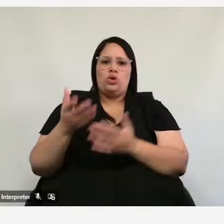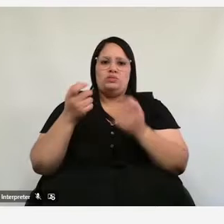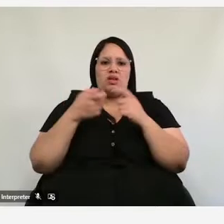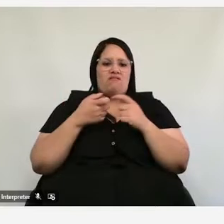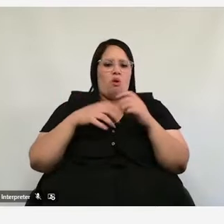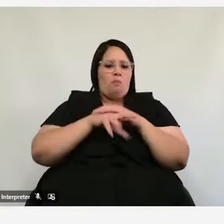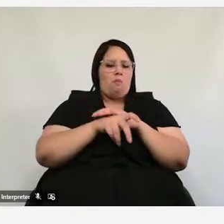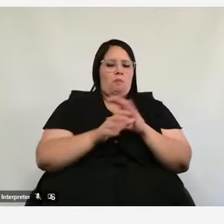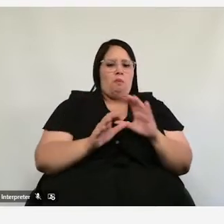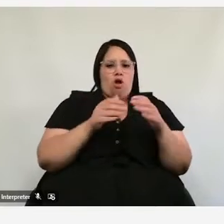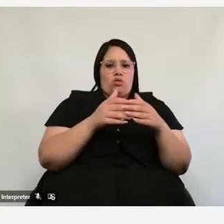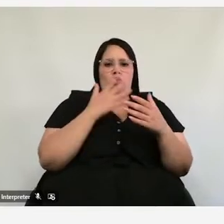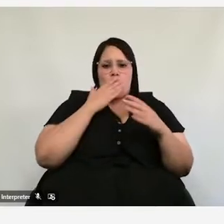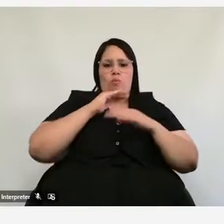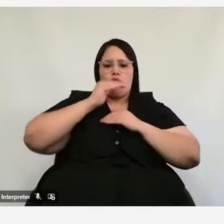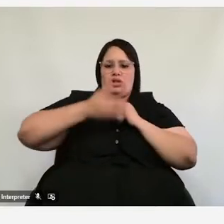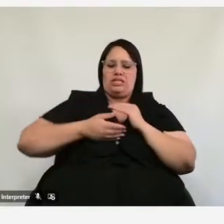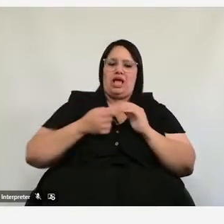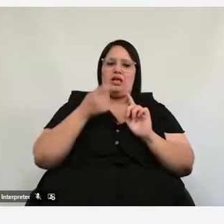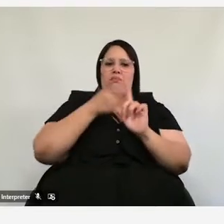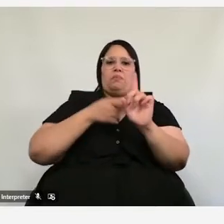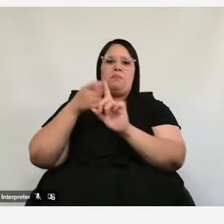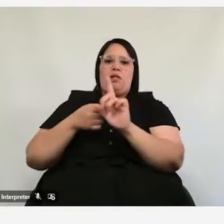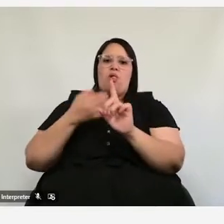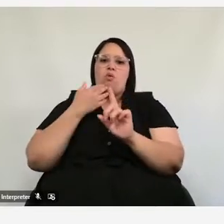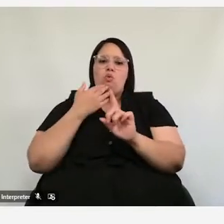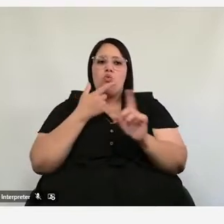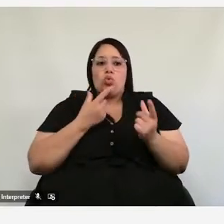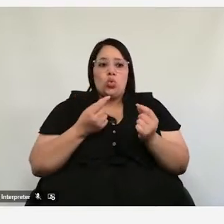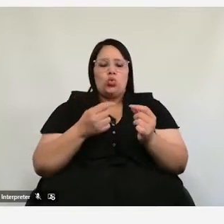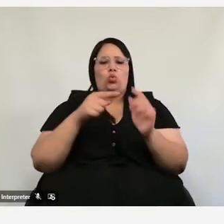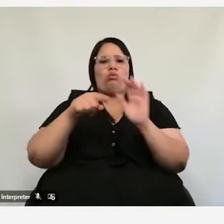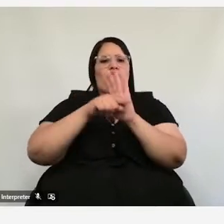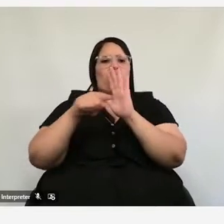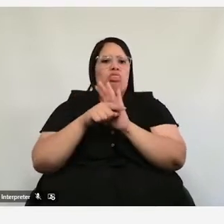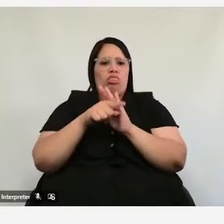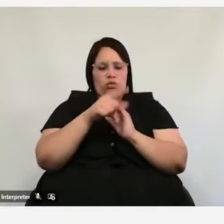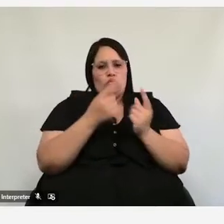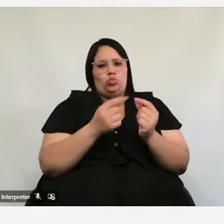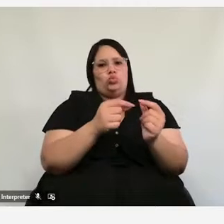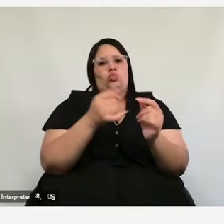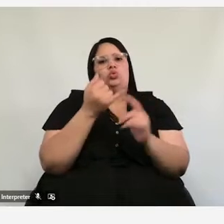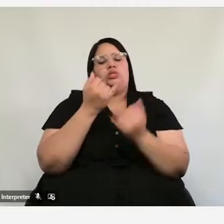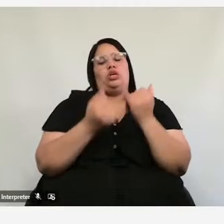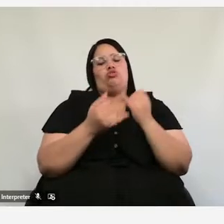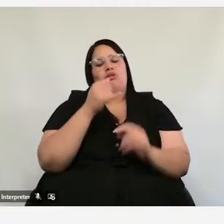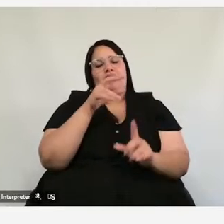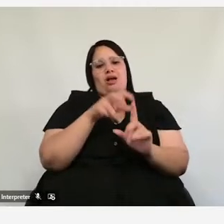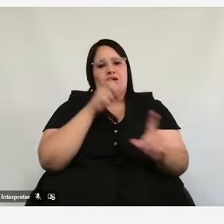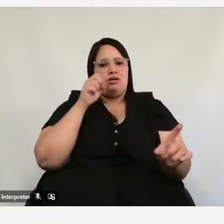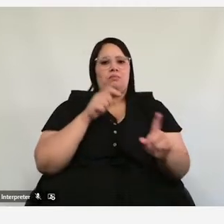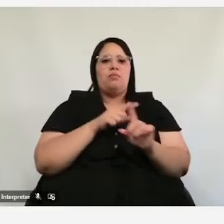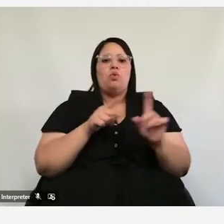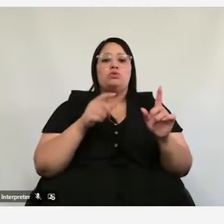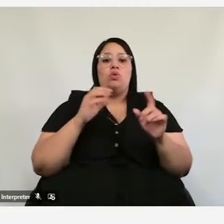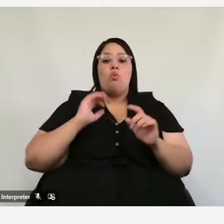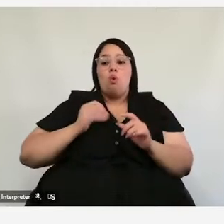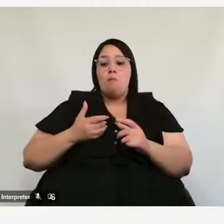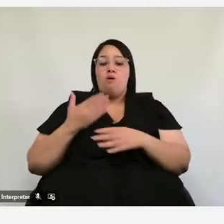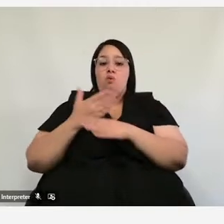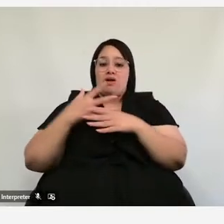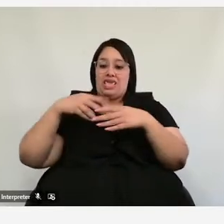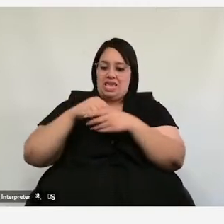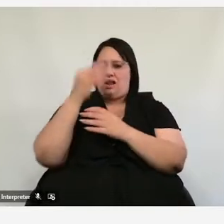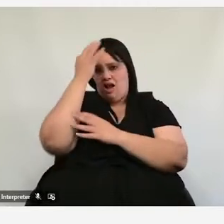that protects Feral Pain and Graham Paulso, who are accused of sexual harassing female co-workers inside the government